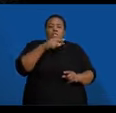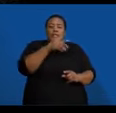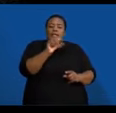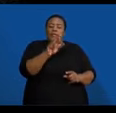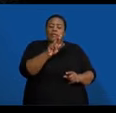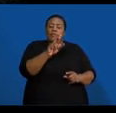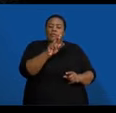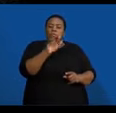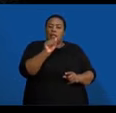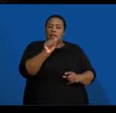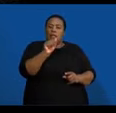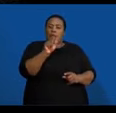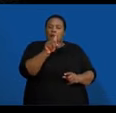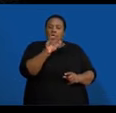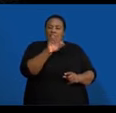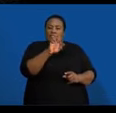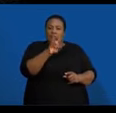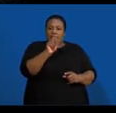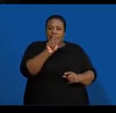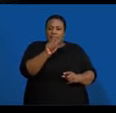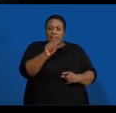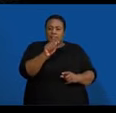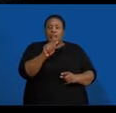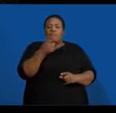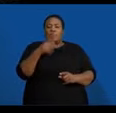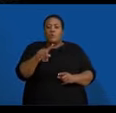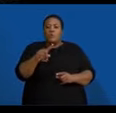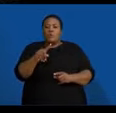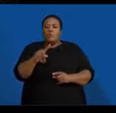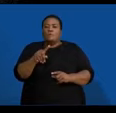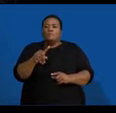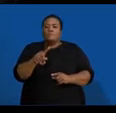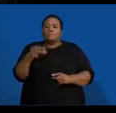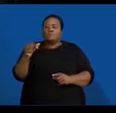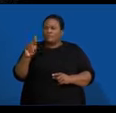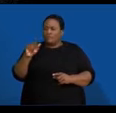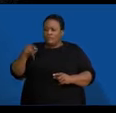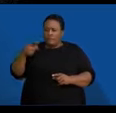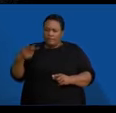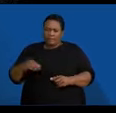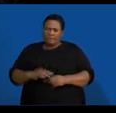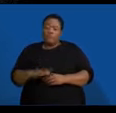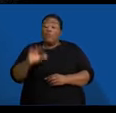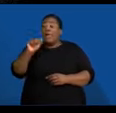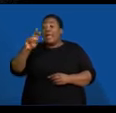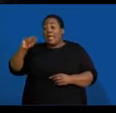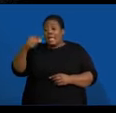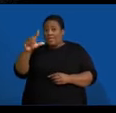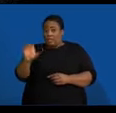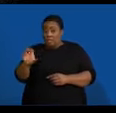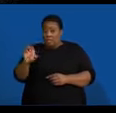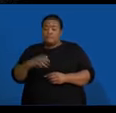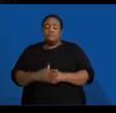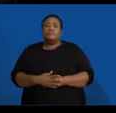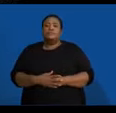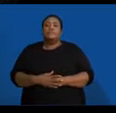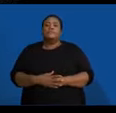the distance to find coordinates of a point. Then our question 5 and question 6 will